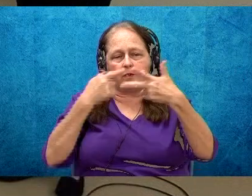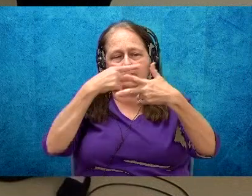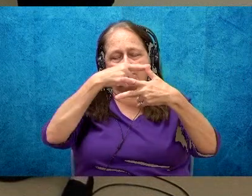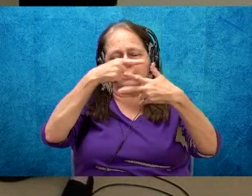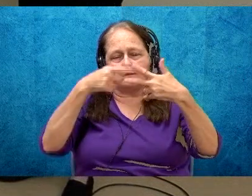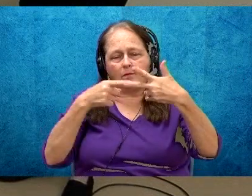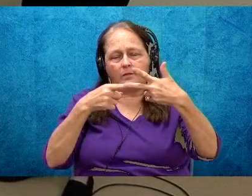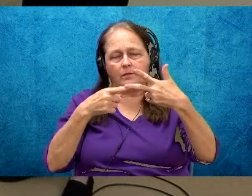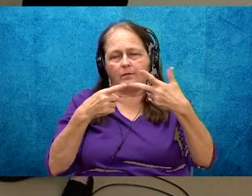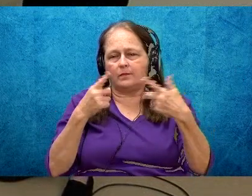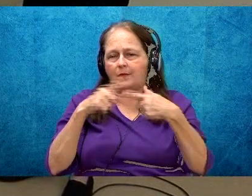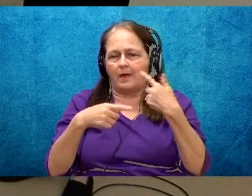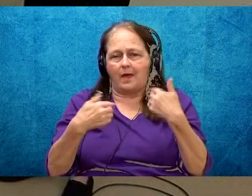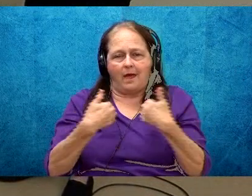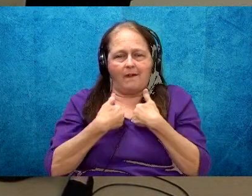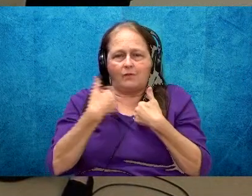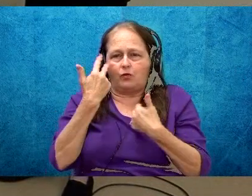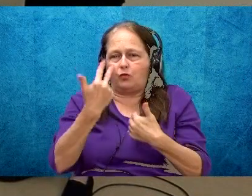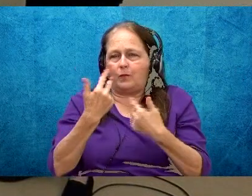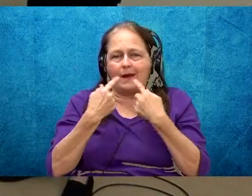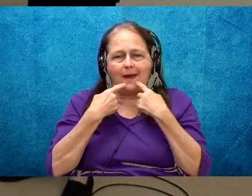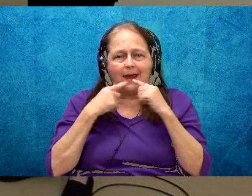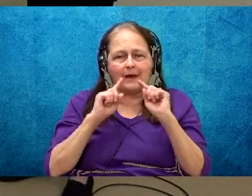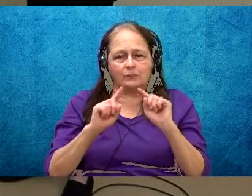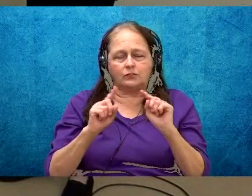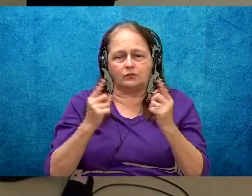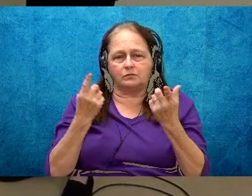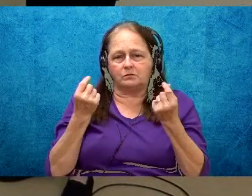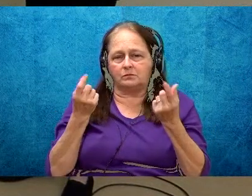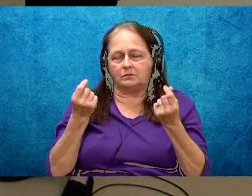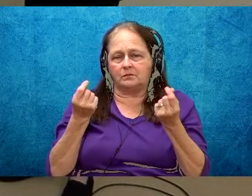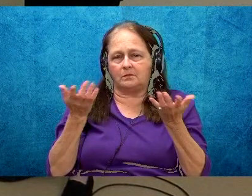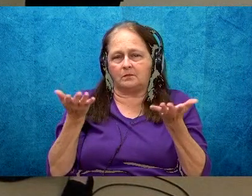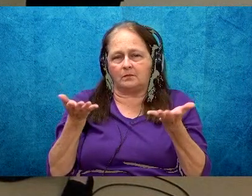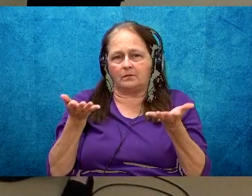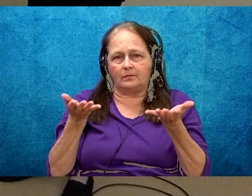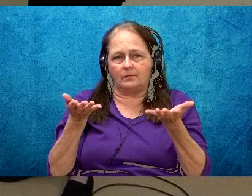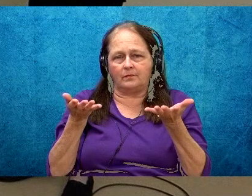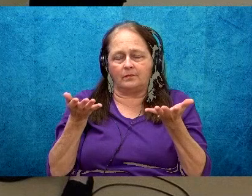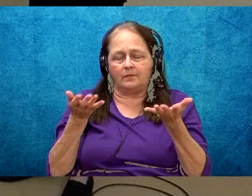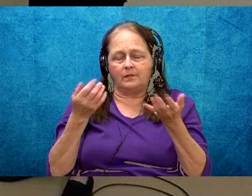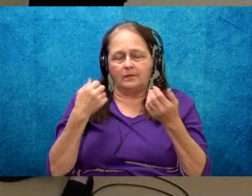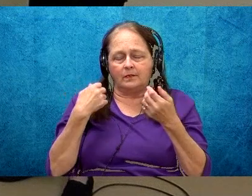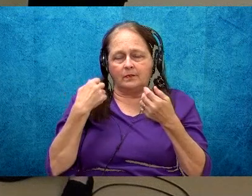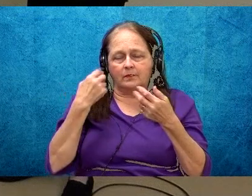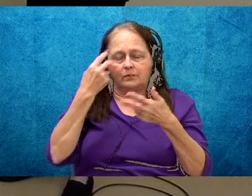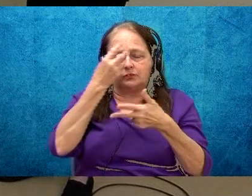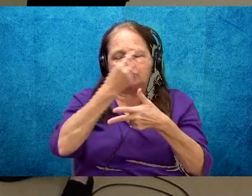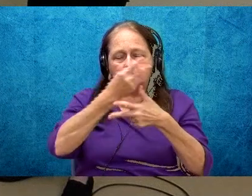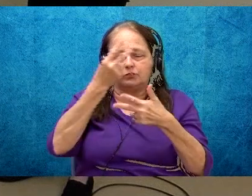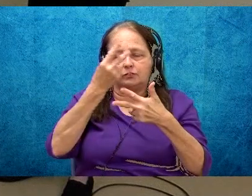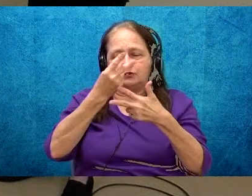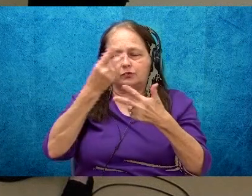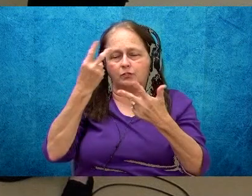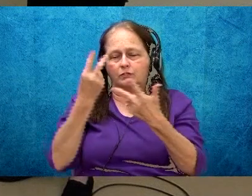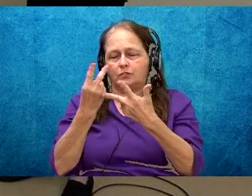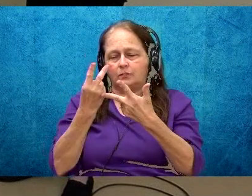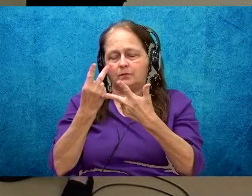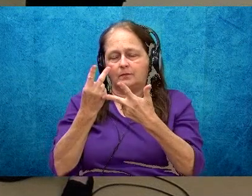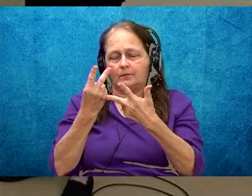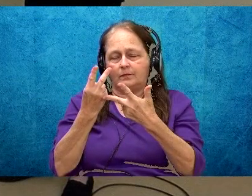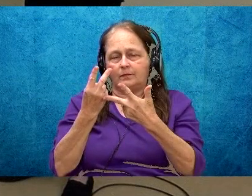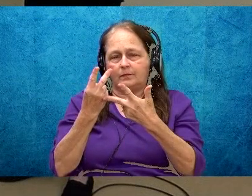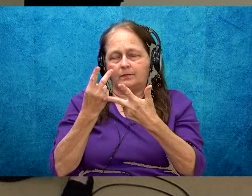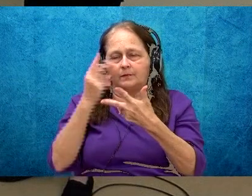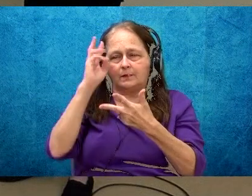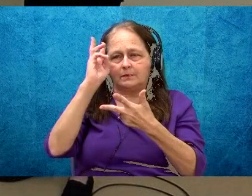numbers, but we can't have 3 answers. This is for each 2 pieces, 2 pieces, 2 pieces. And remember, we have